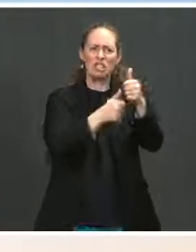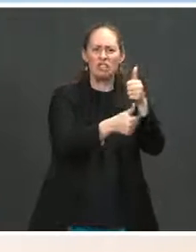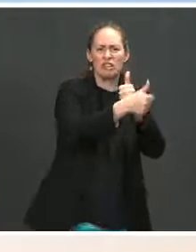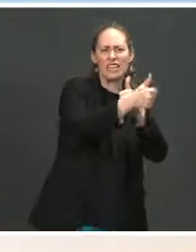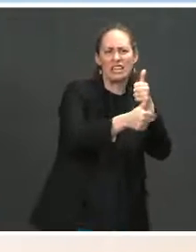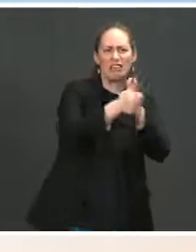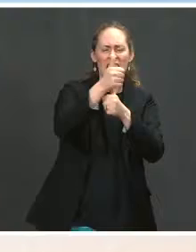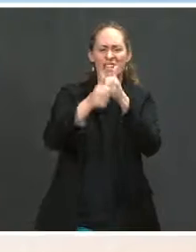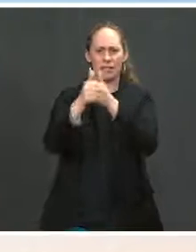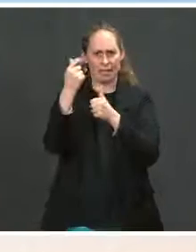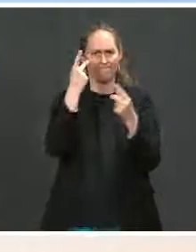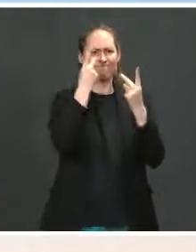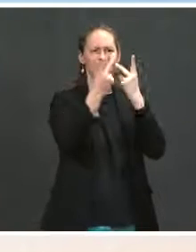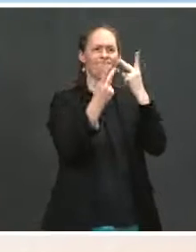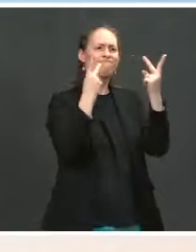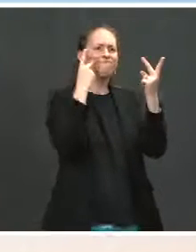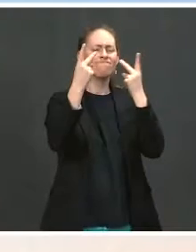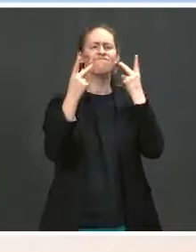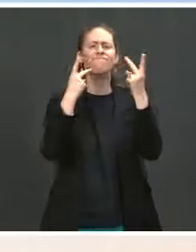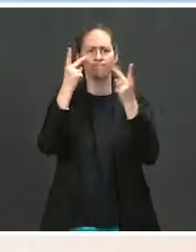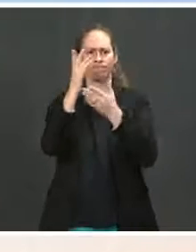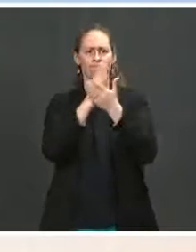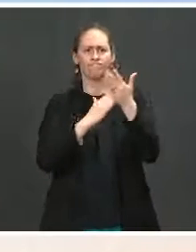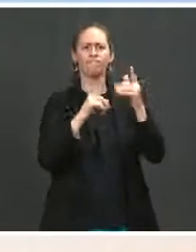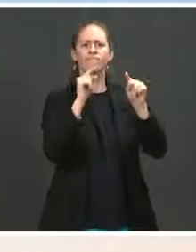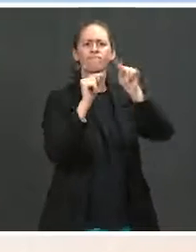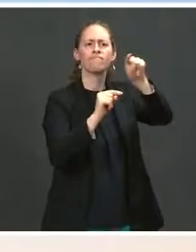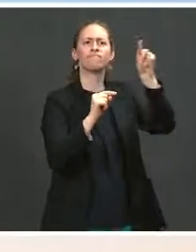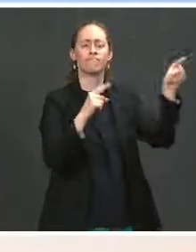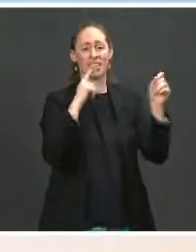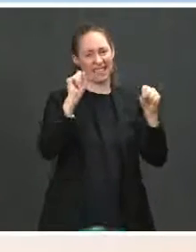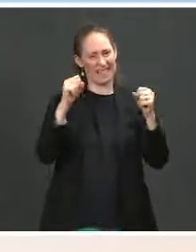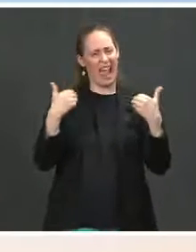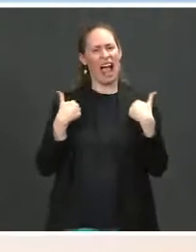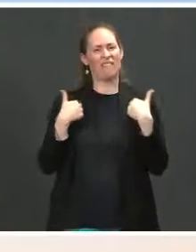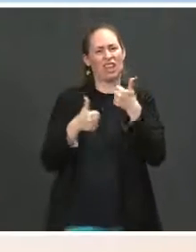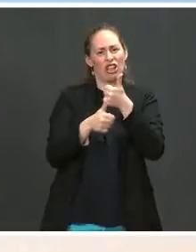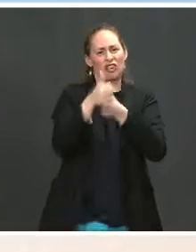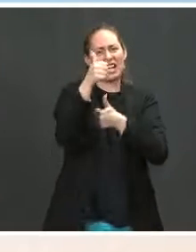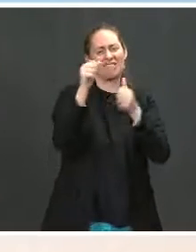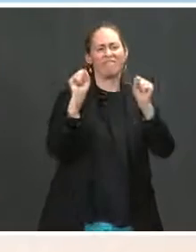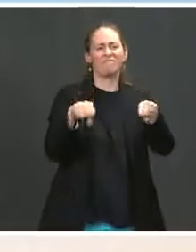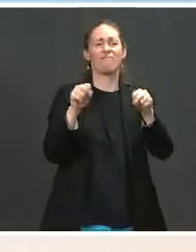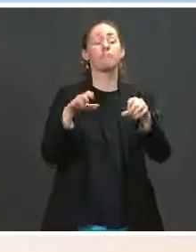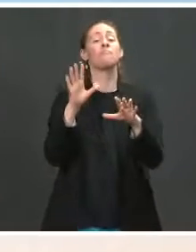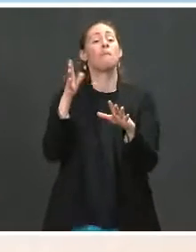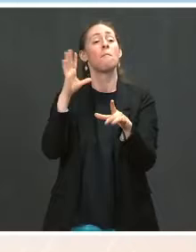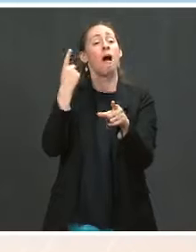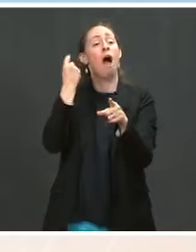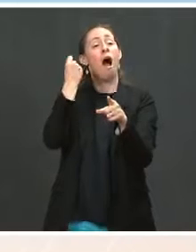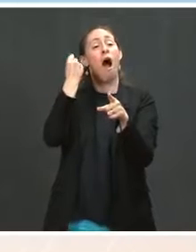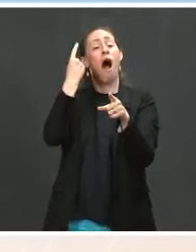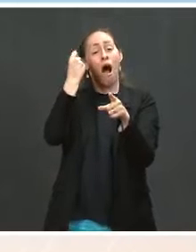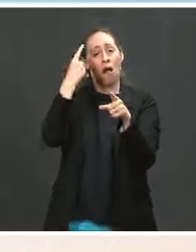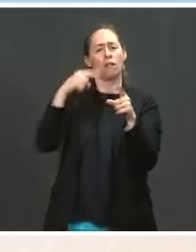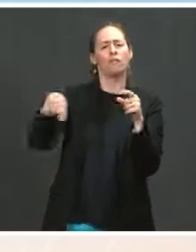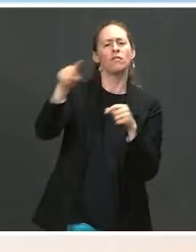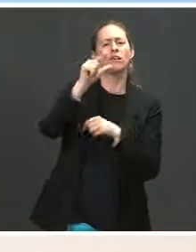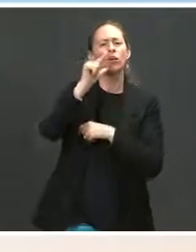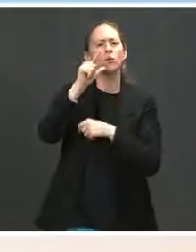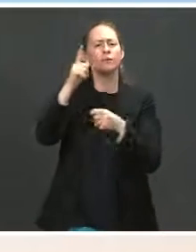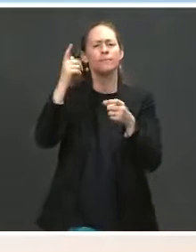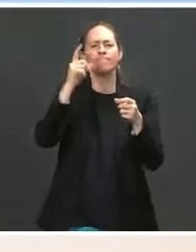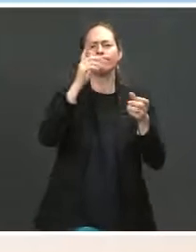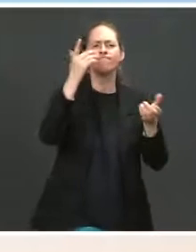our colleagues testify yesterday. But part of what we have seen from the intelligence community also is that the threat has become more